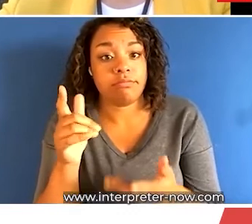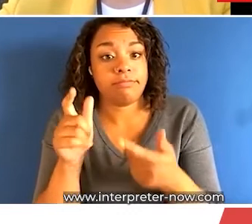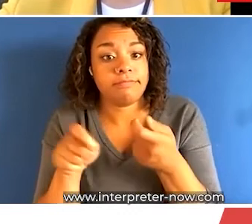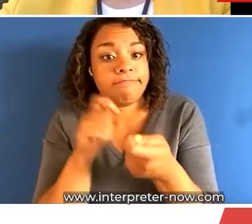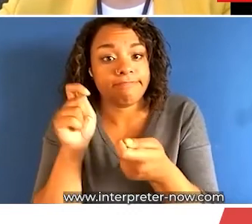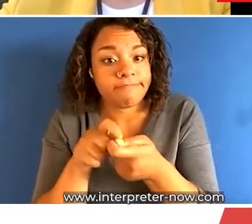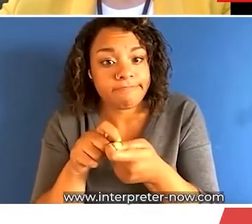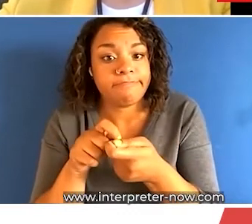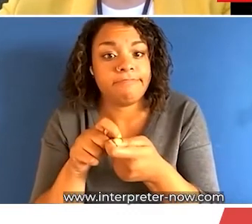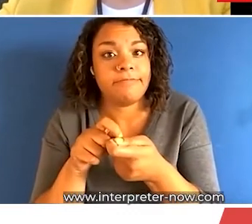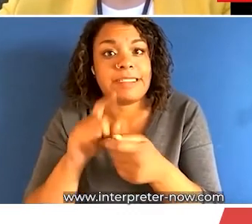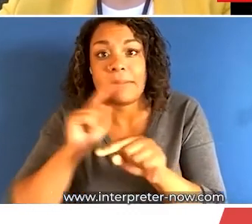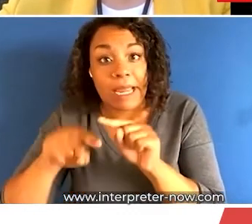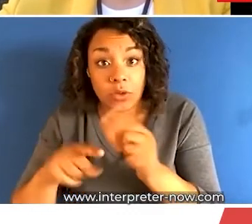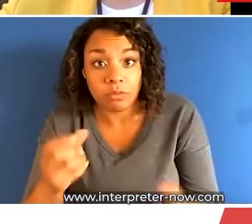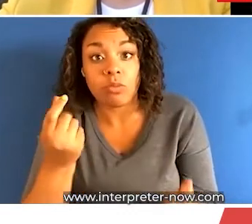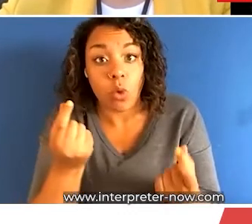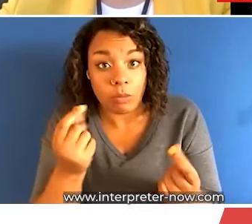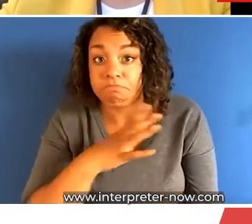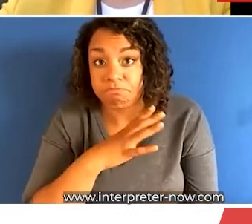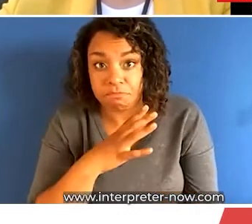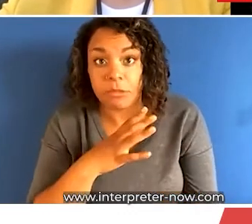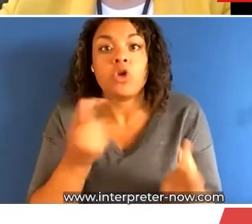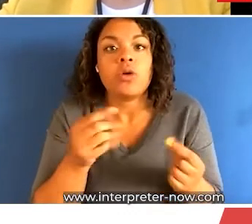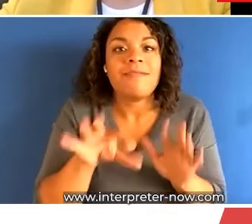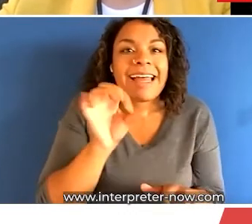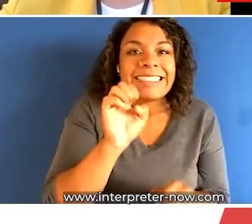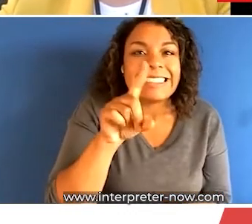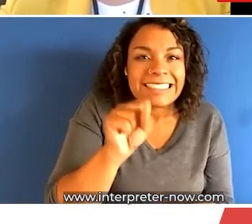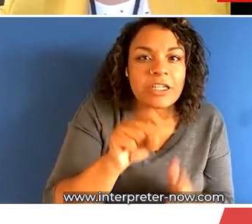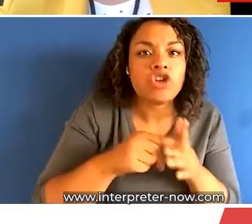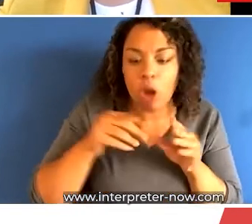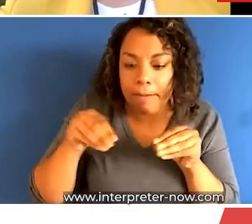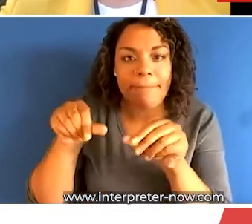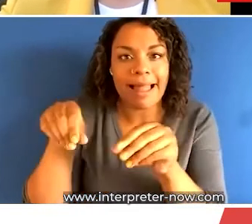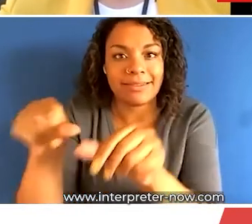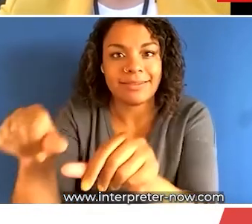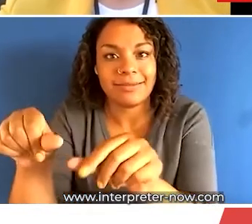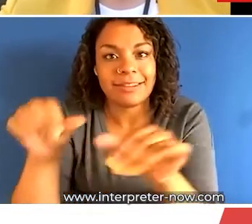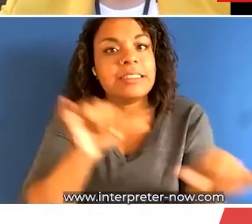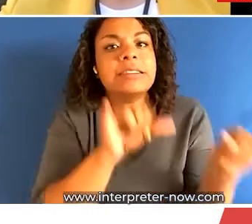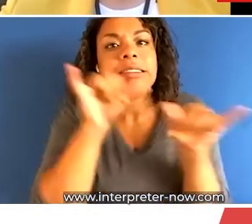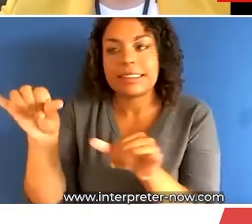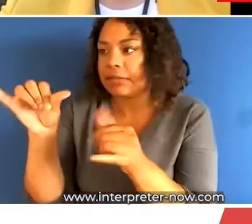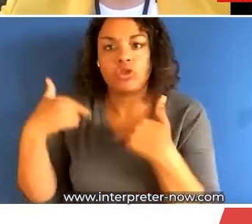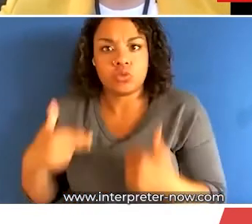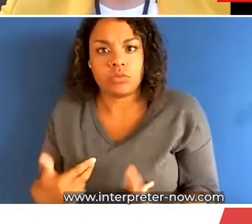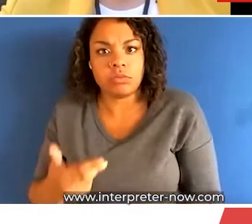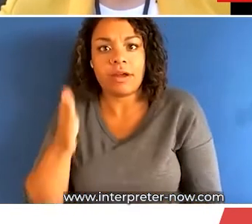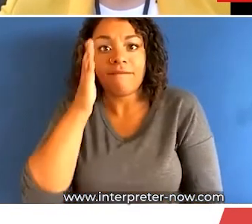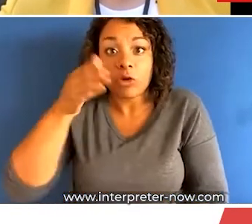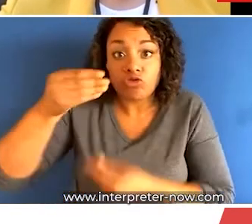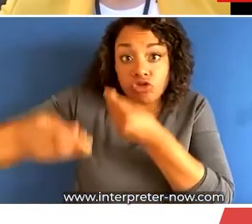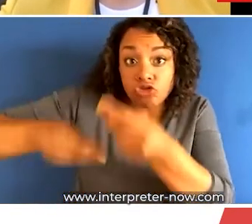getting the seeds and start planting them? It's the same concept. Why don't we go to future generations and